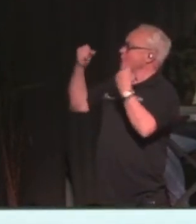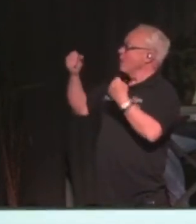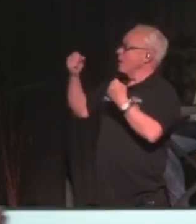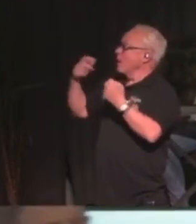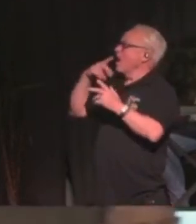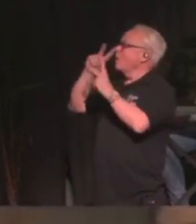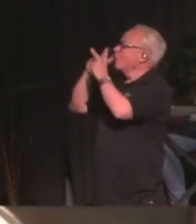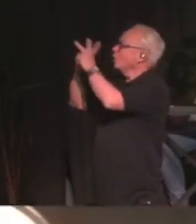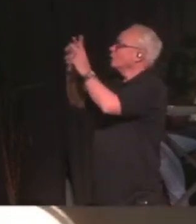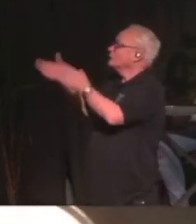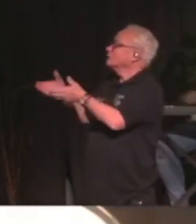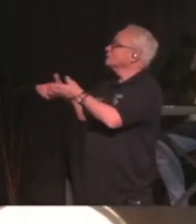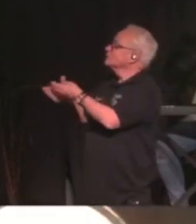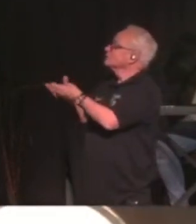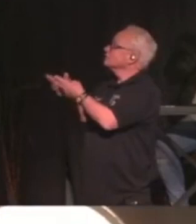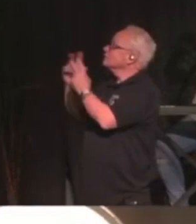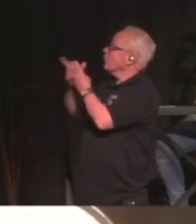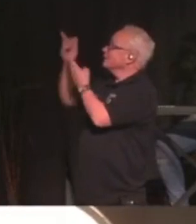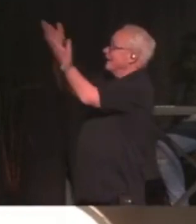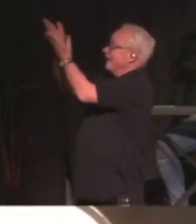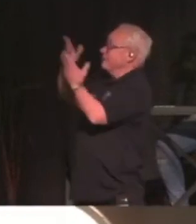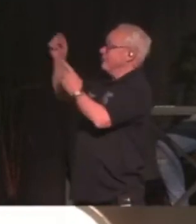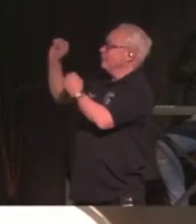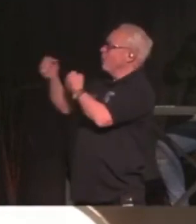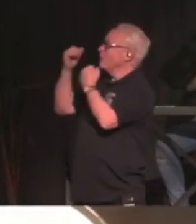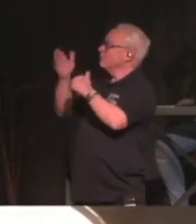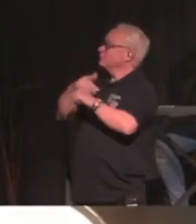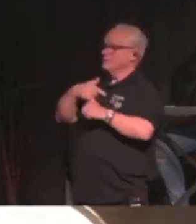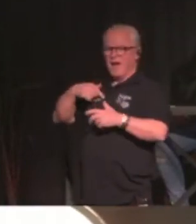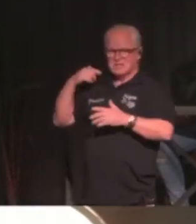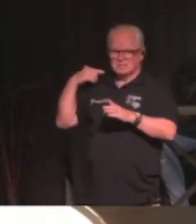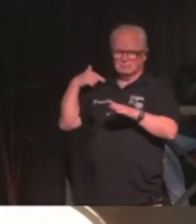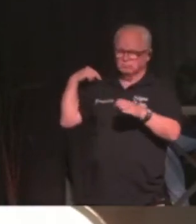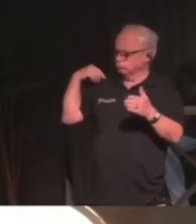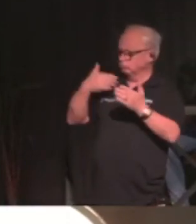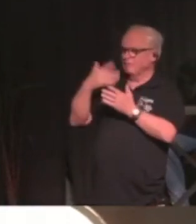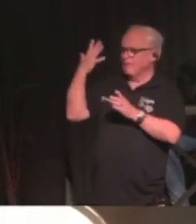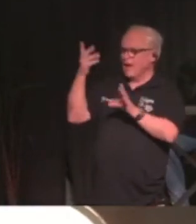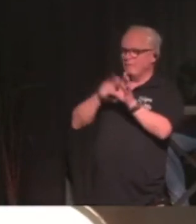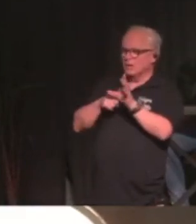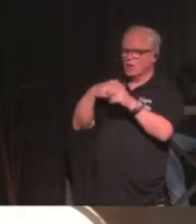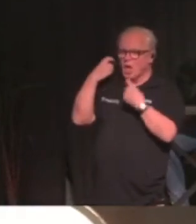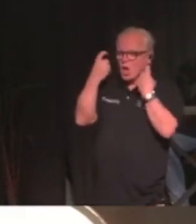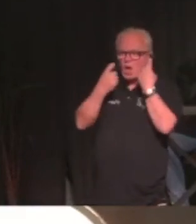5 years to get baptized in the Holy Spirit. But you know why? Because I was looking for the power.